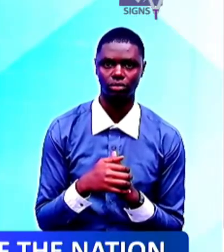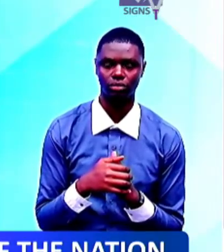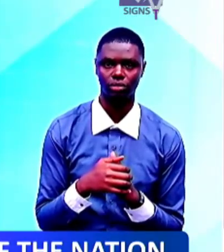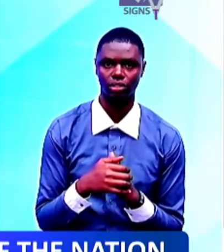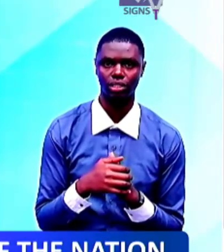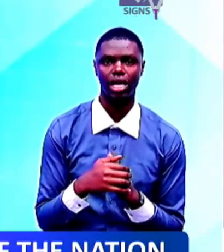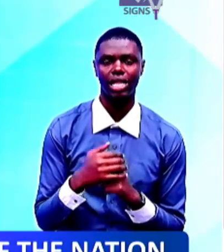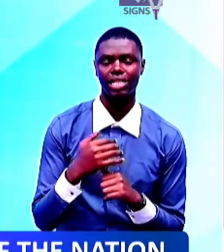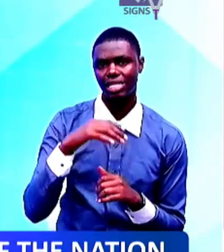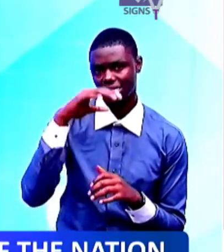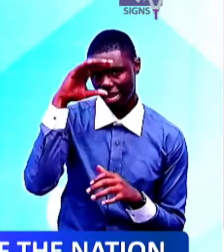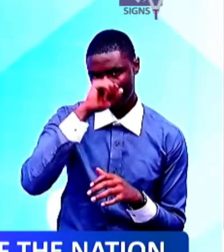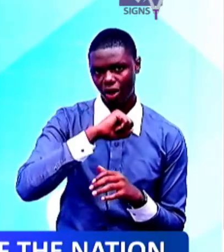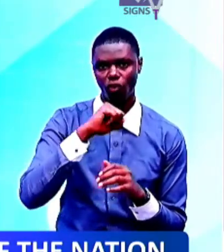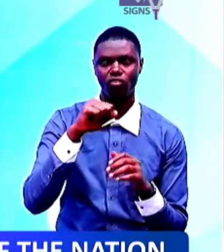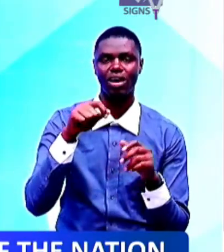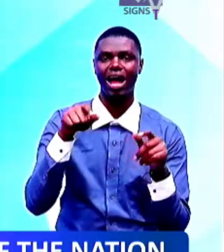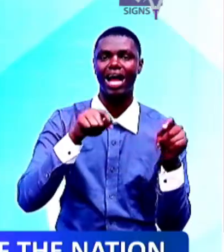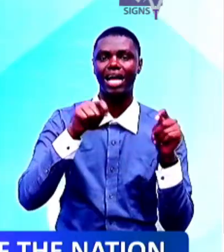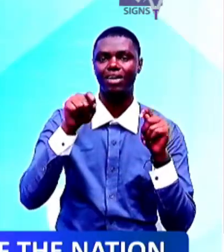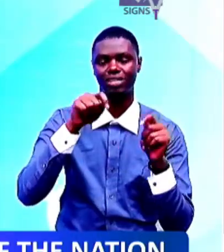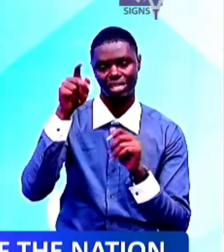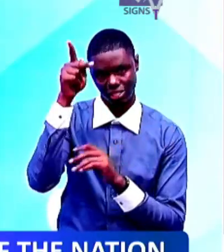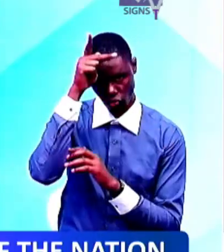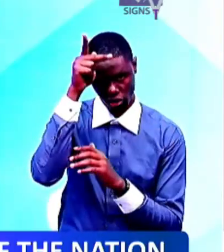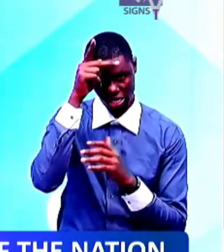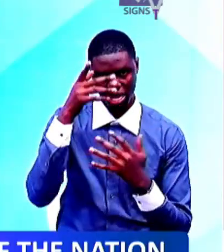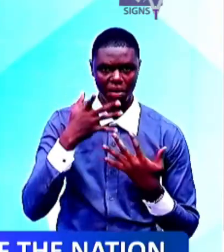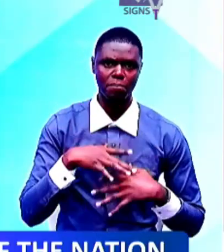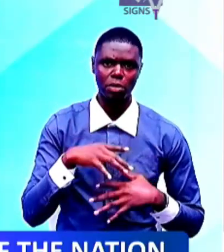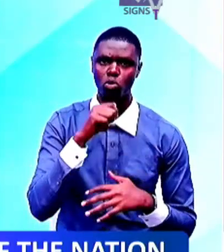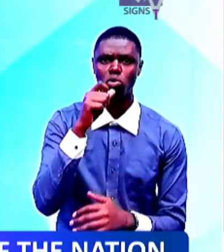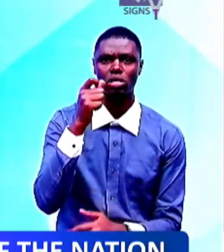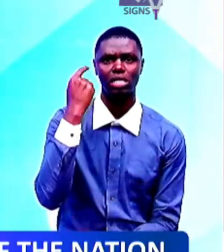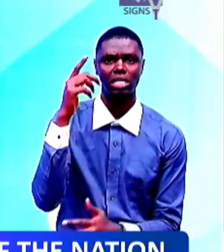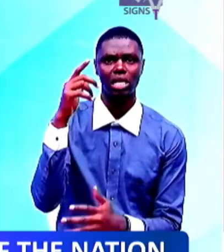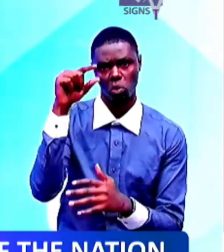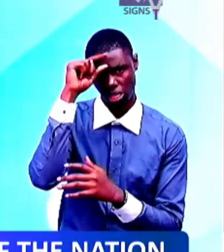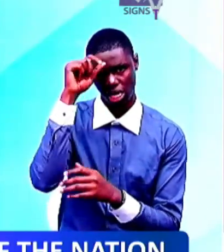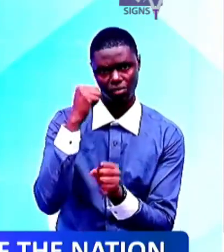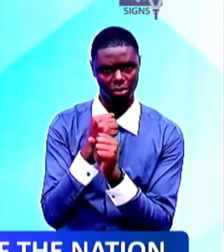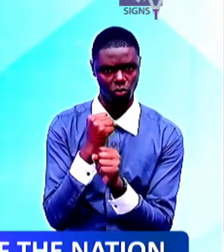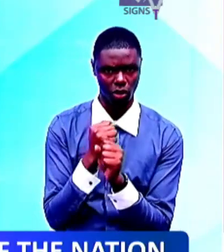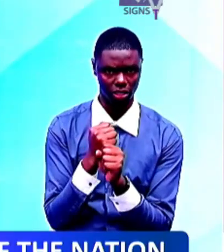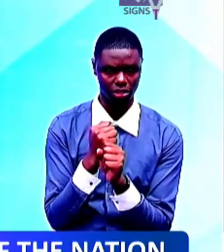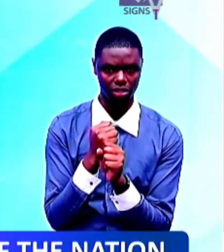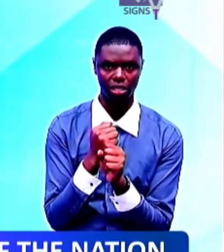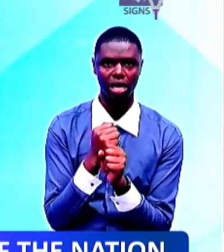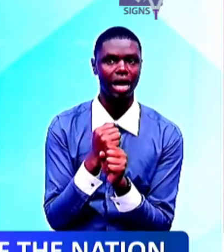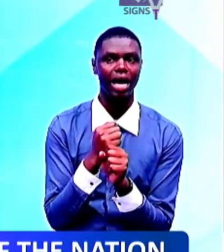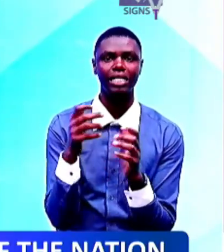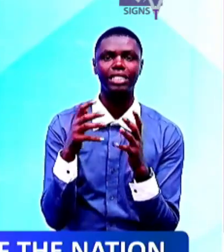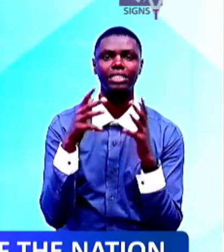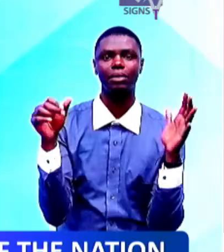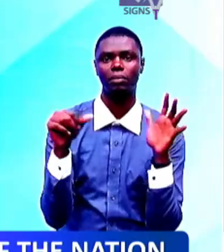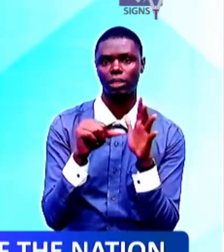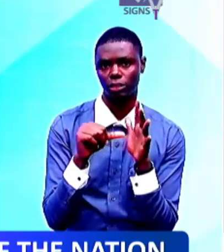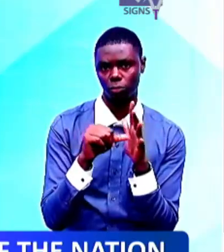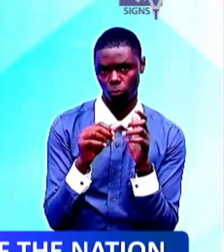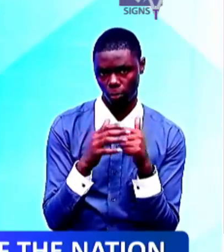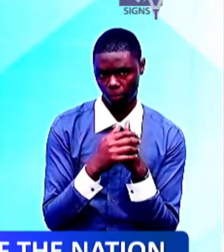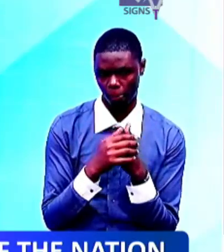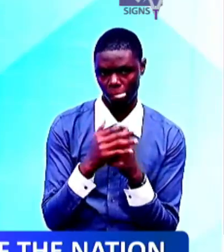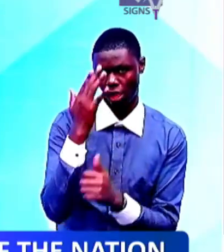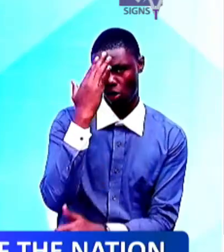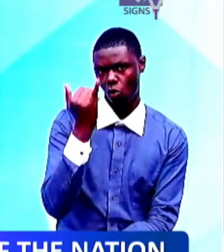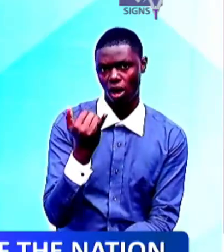There's lack of governance knowledge. People don't understand how government works, right? And it is the biggest problem